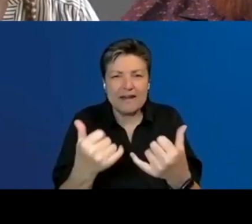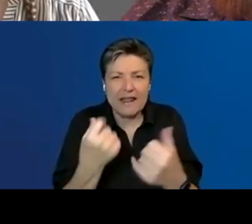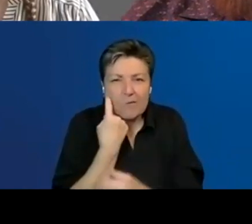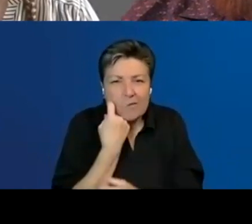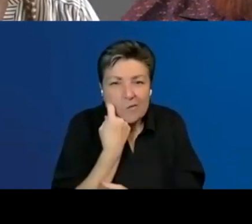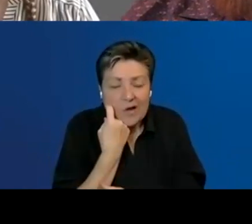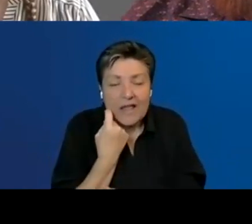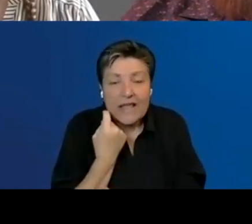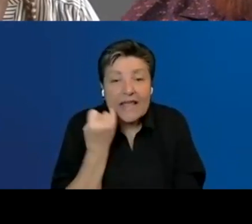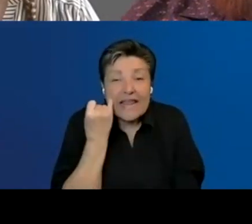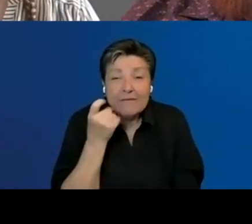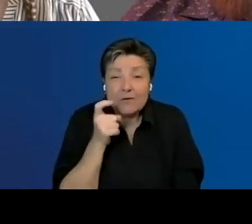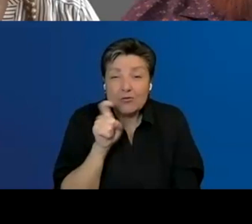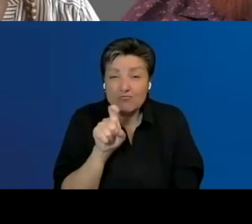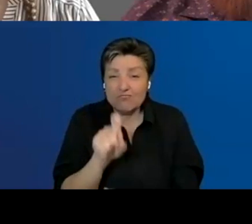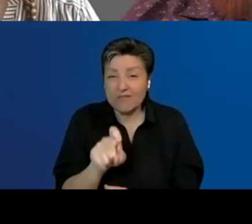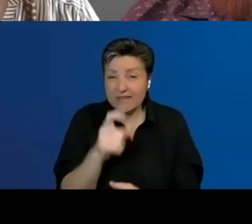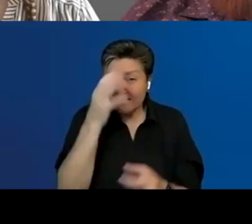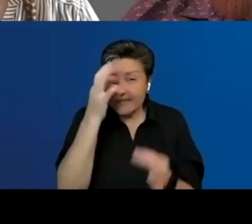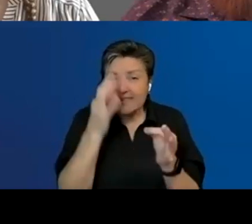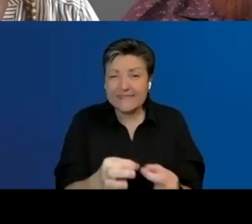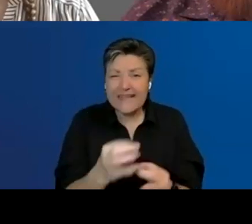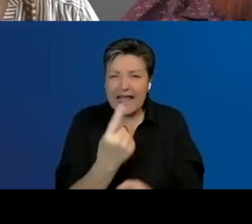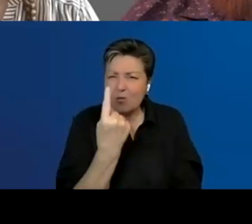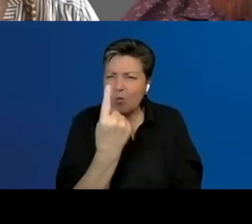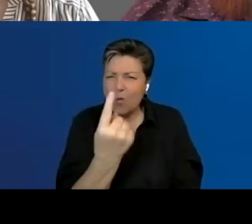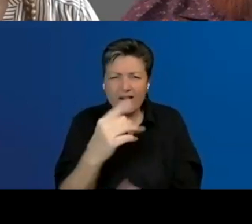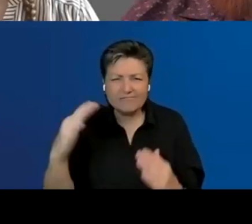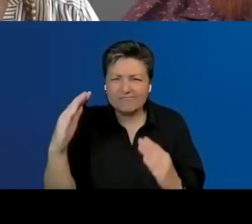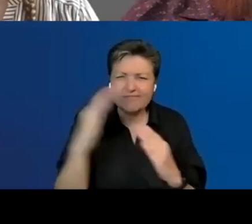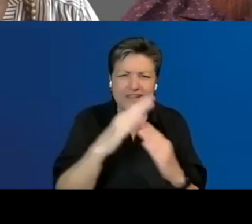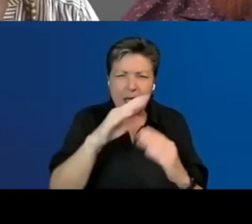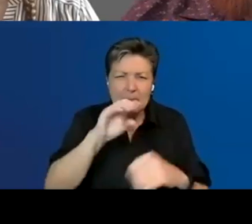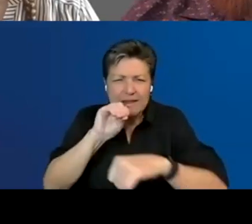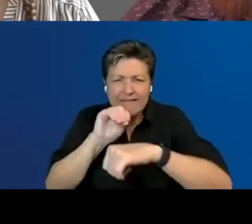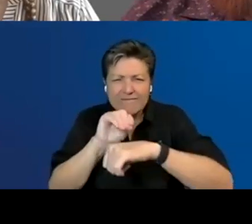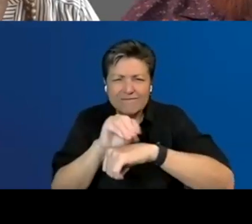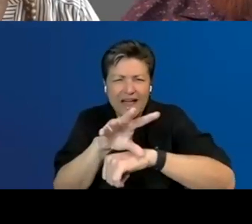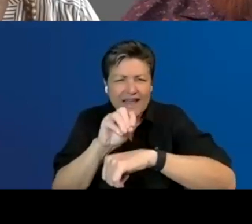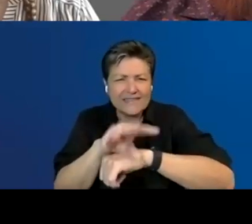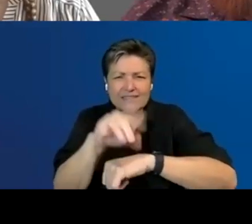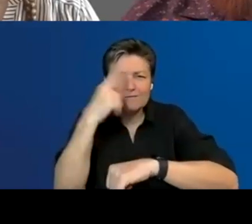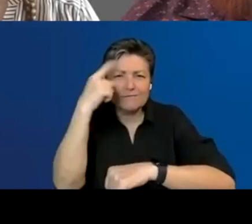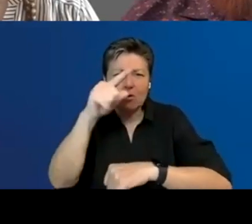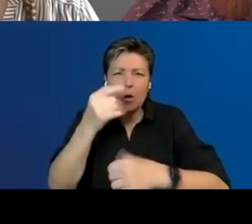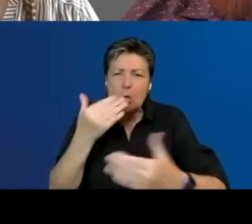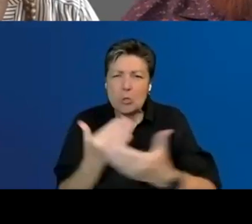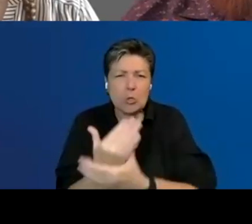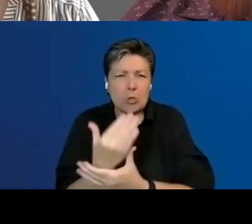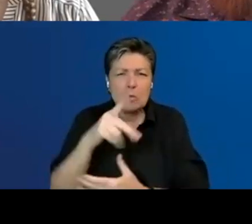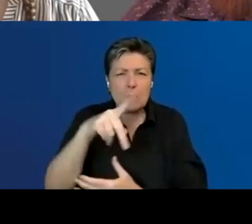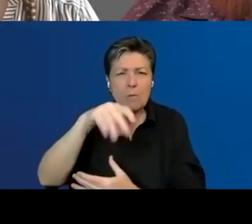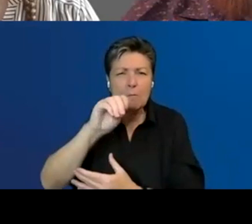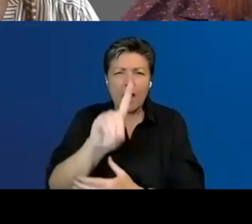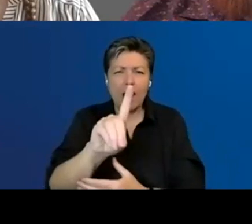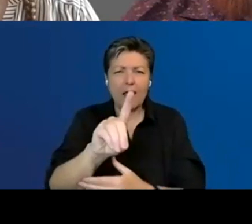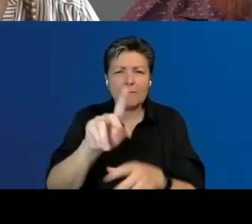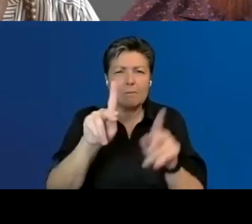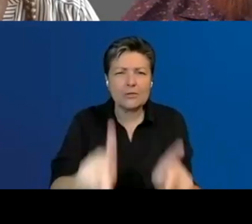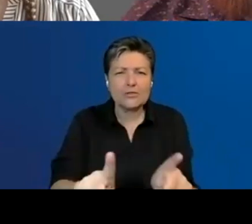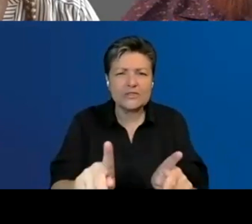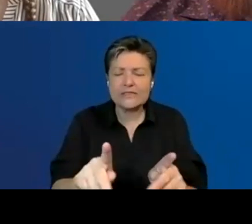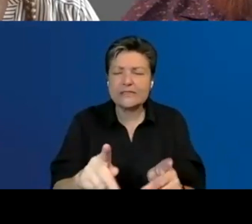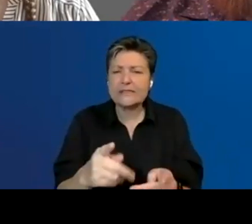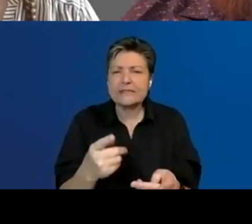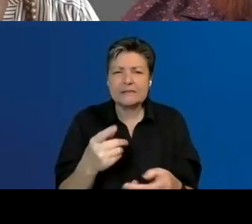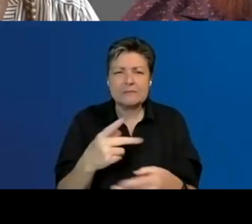had to pick one thing that you want a new podcaster to know about how to do a great job making a podcast, what would be the number